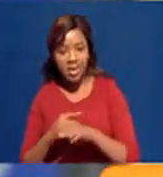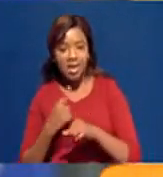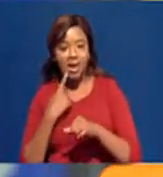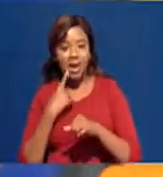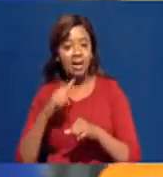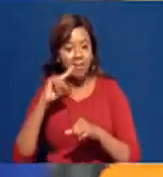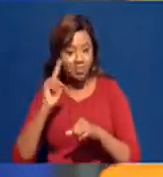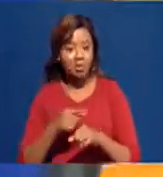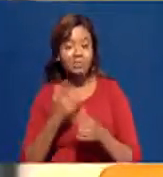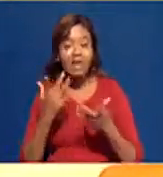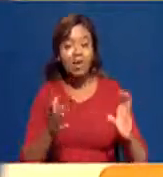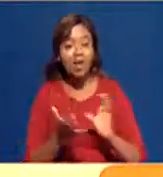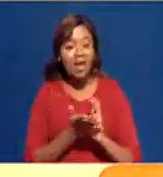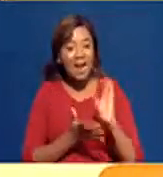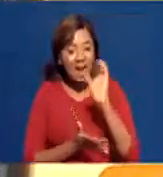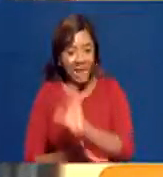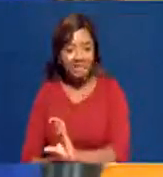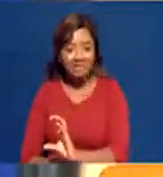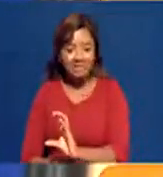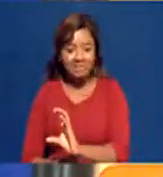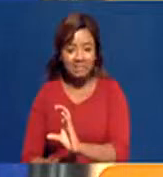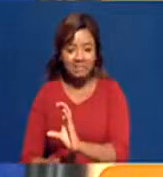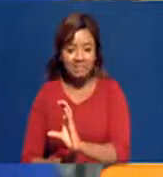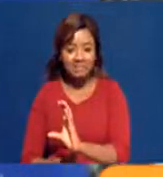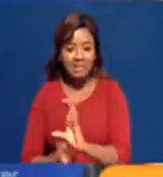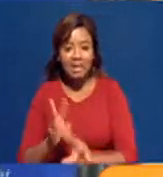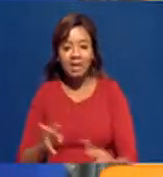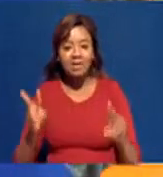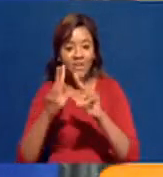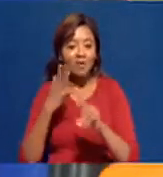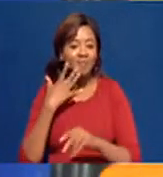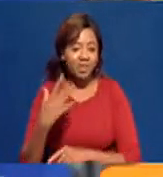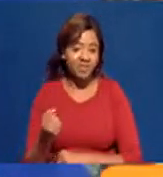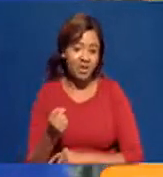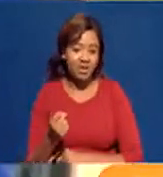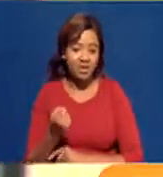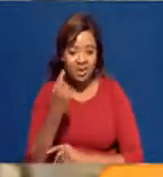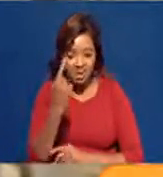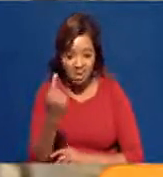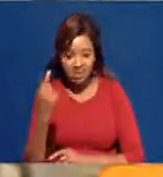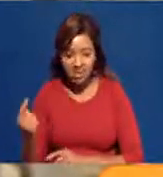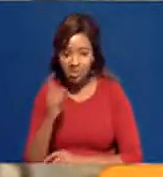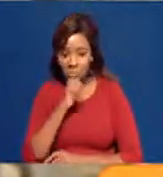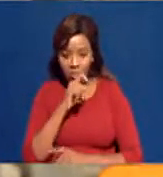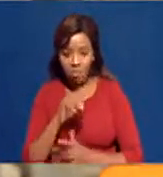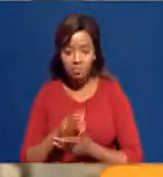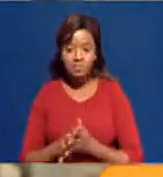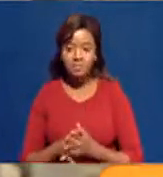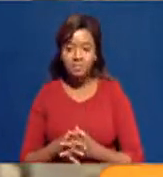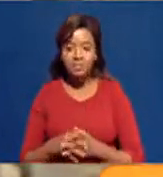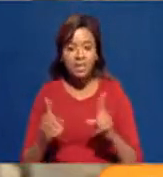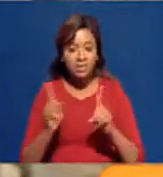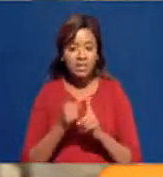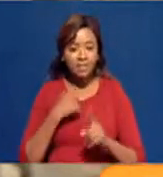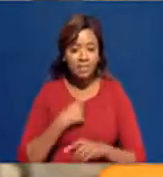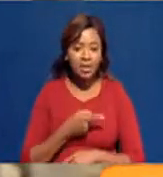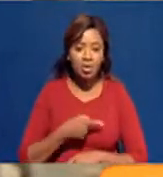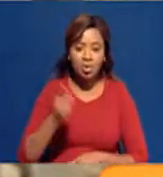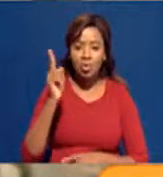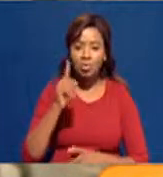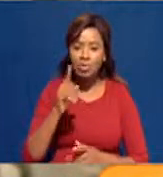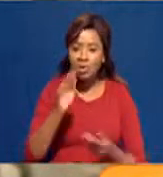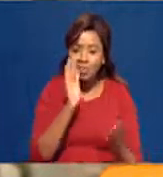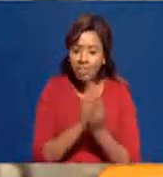beforehand for the 200 broilers at a cost of 500 shillings each. I still went to the ATM. I